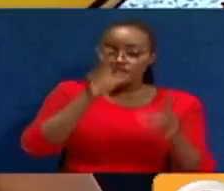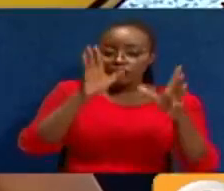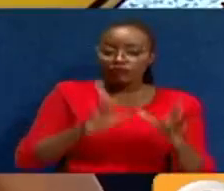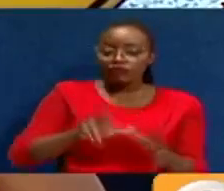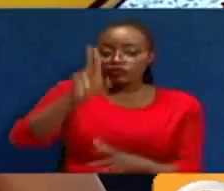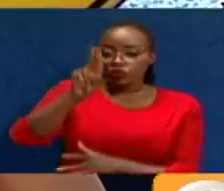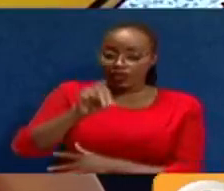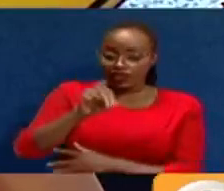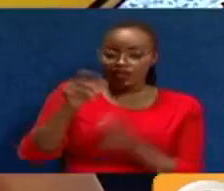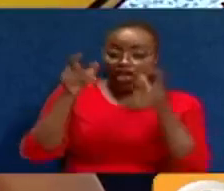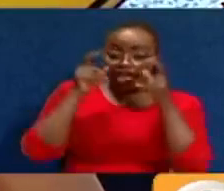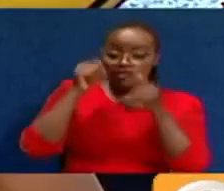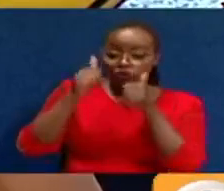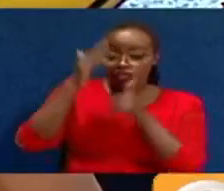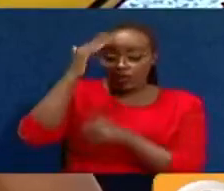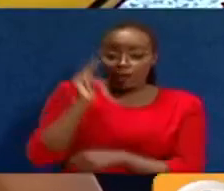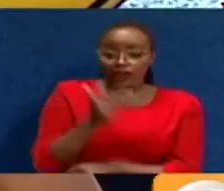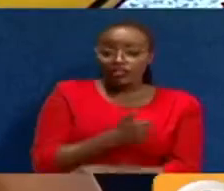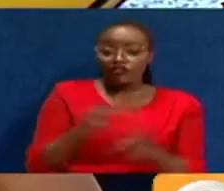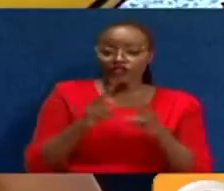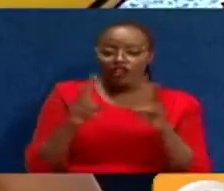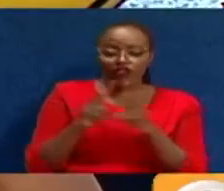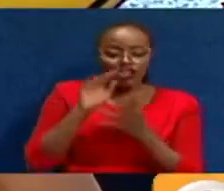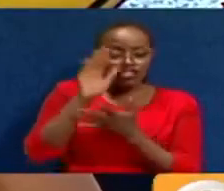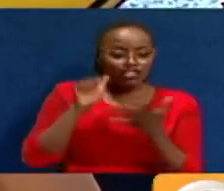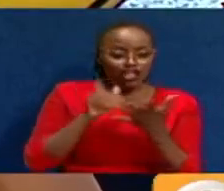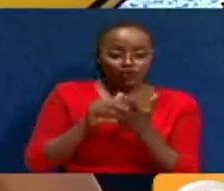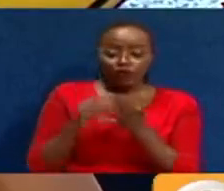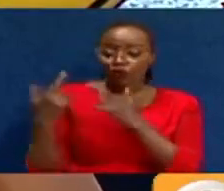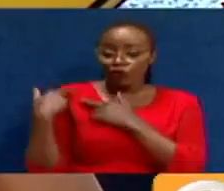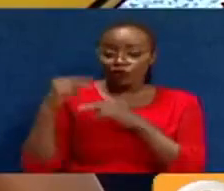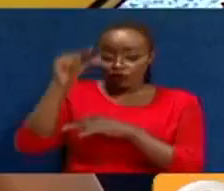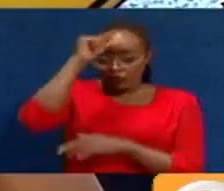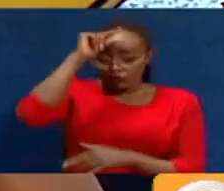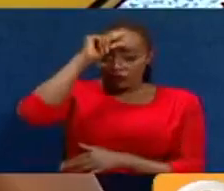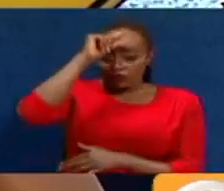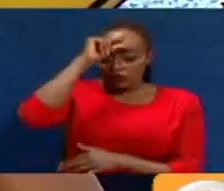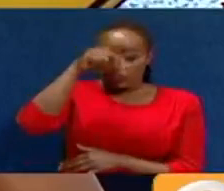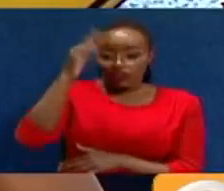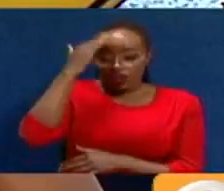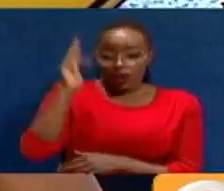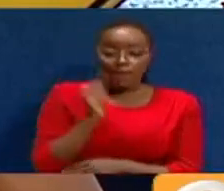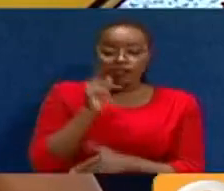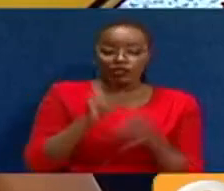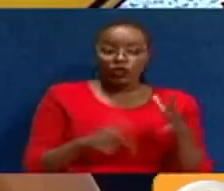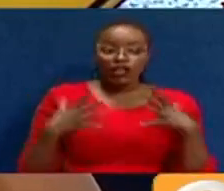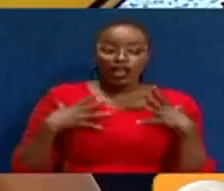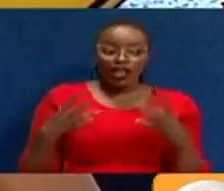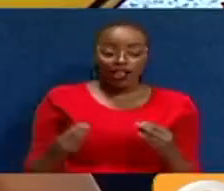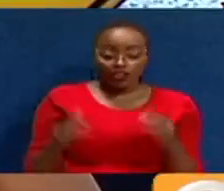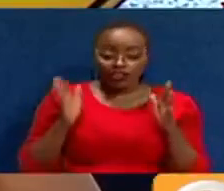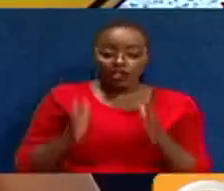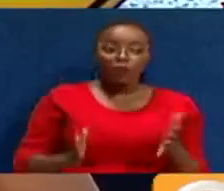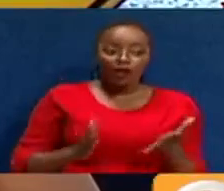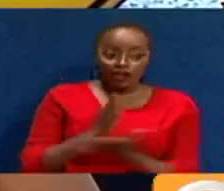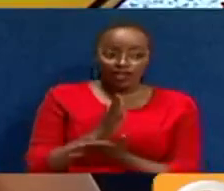of UNAIDS, in which she reminded us of the very central role of government. She reminds us that health is a human